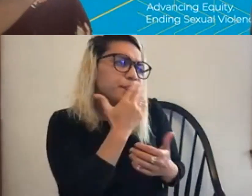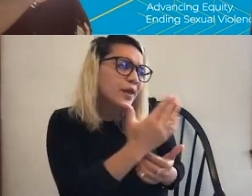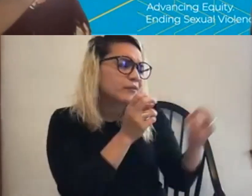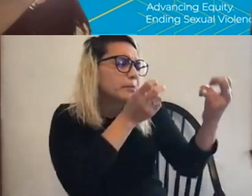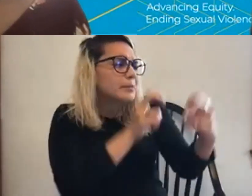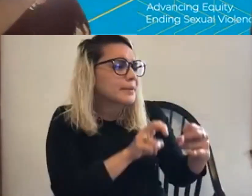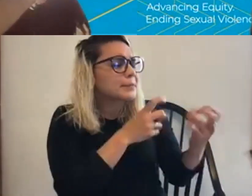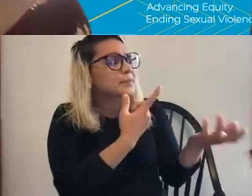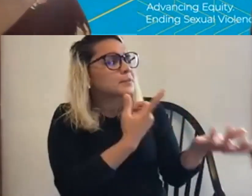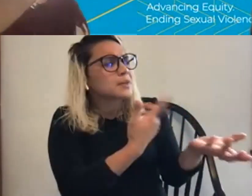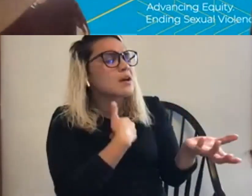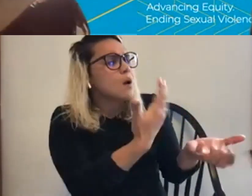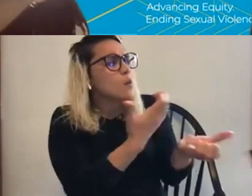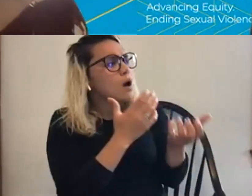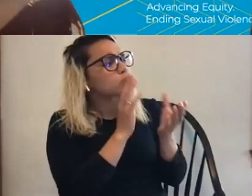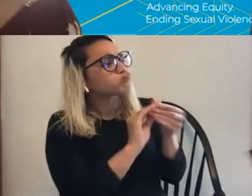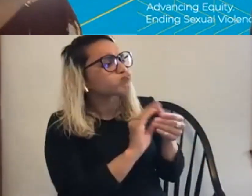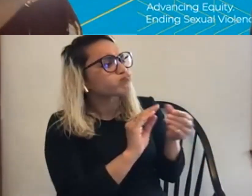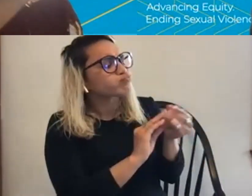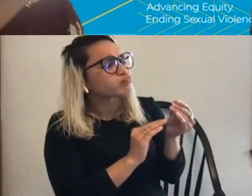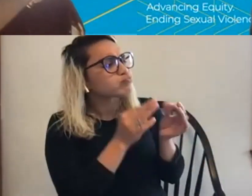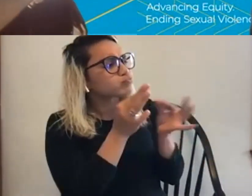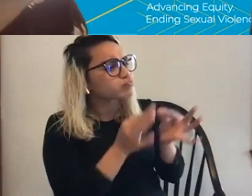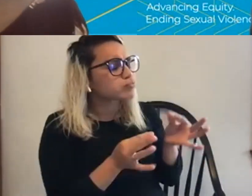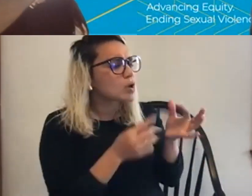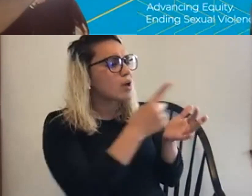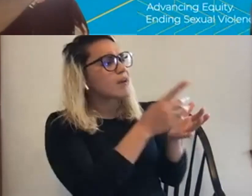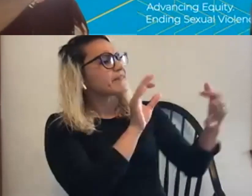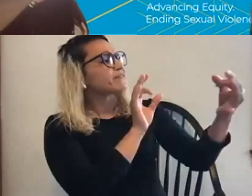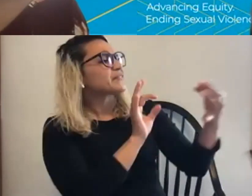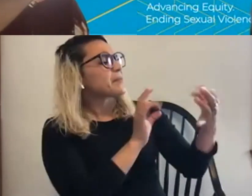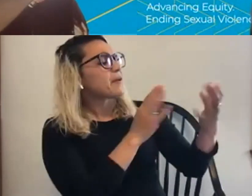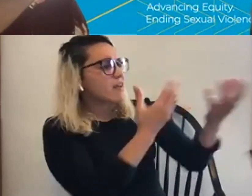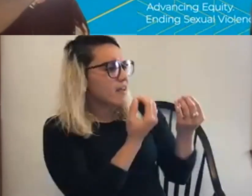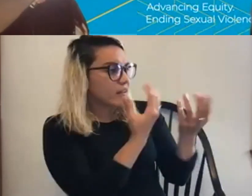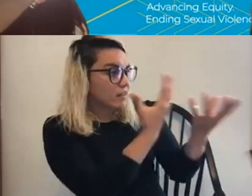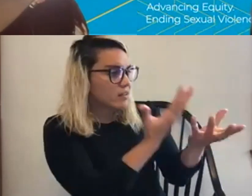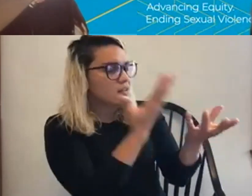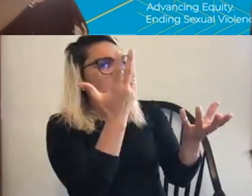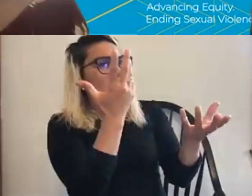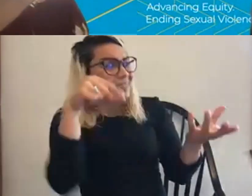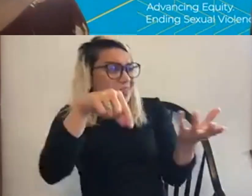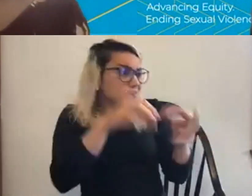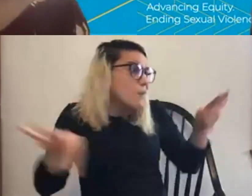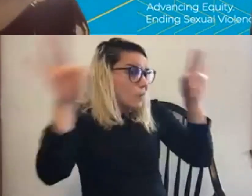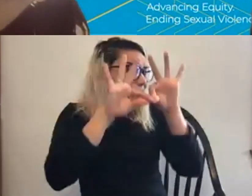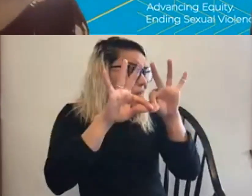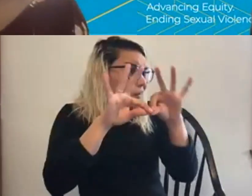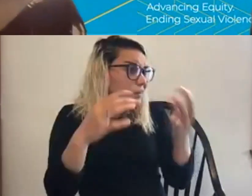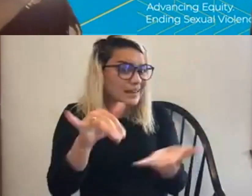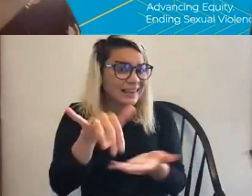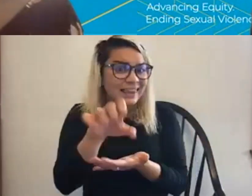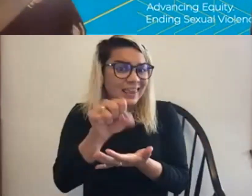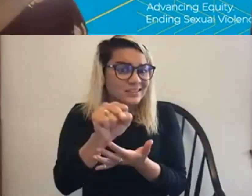get your feedback, make sure you think it's okay, and know that this is a really important initiative that we're speaking about, the Yes for Minneapolis